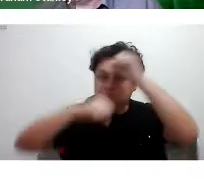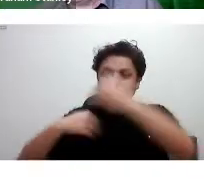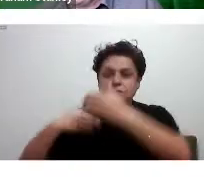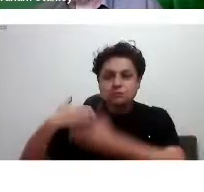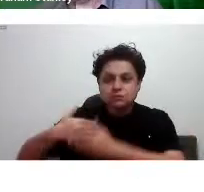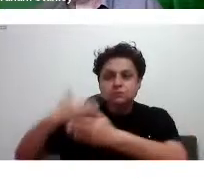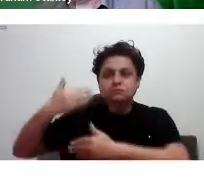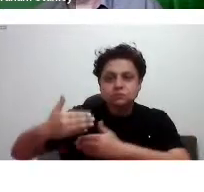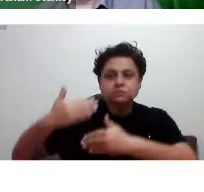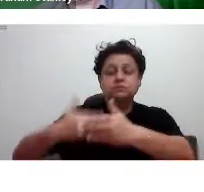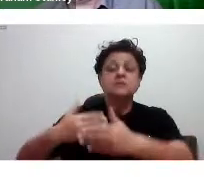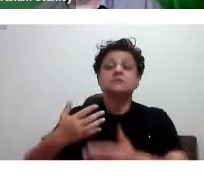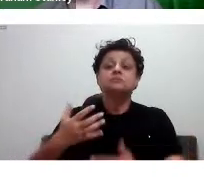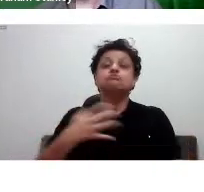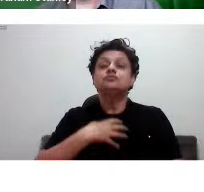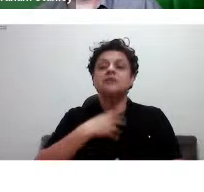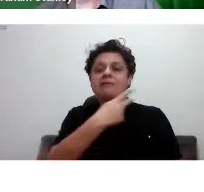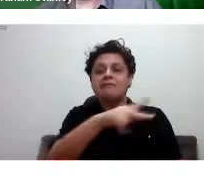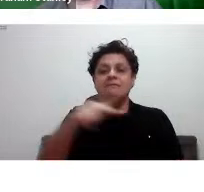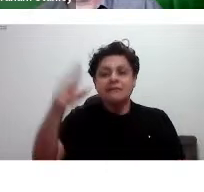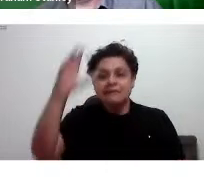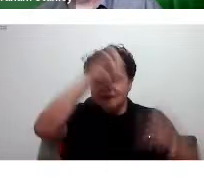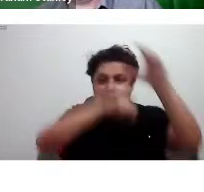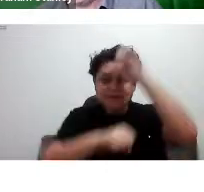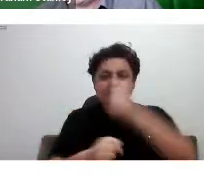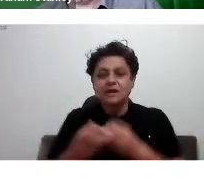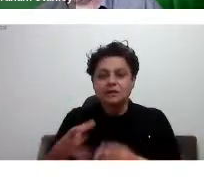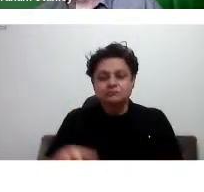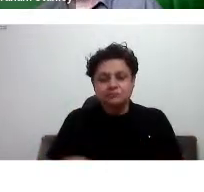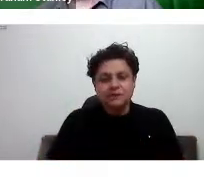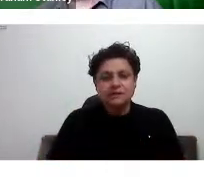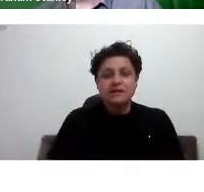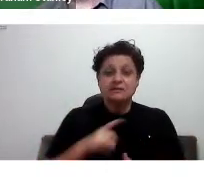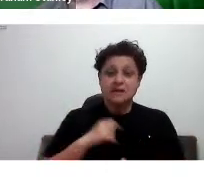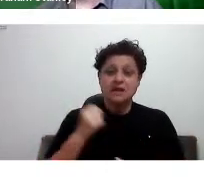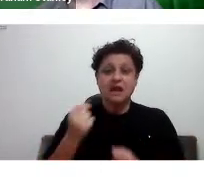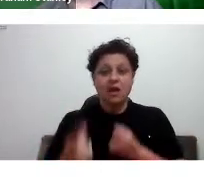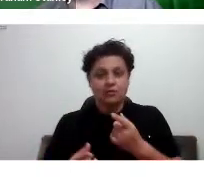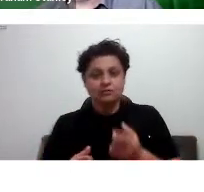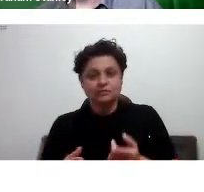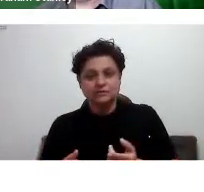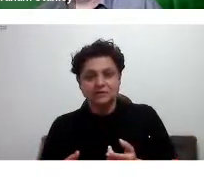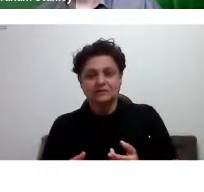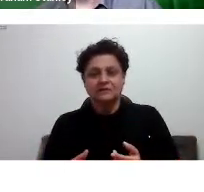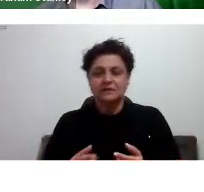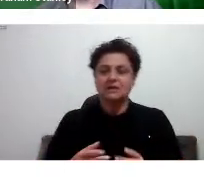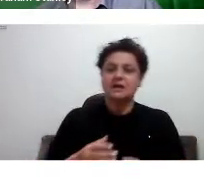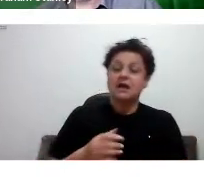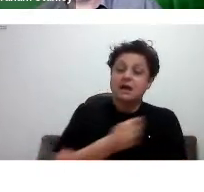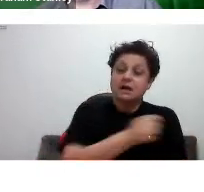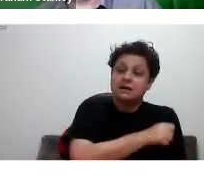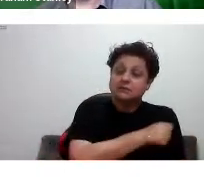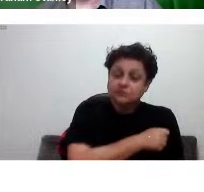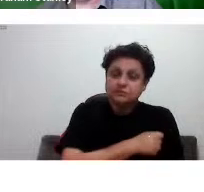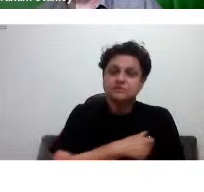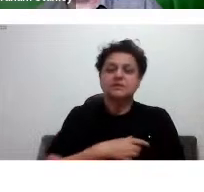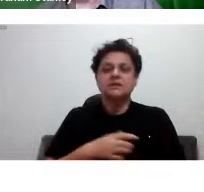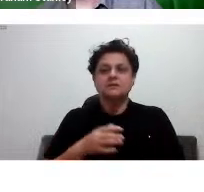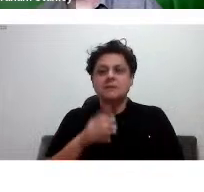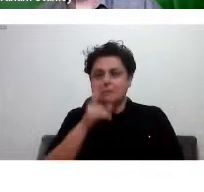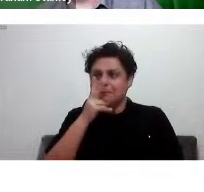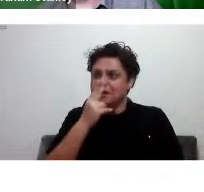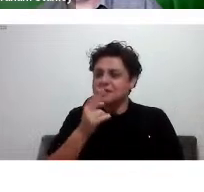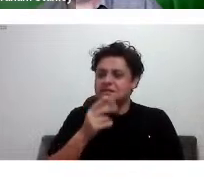learners falling behind? Are there some learners who are too quick? Can you give additional challenges to the learners who are too